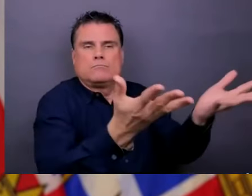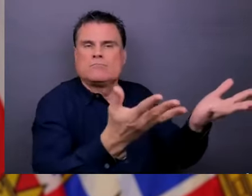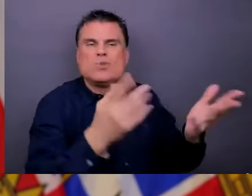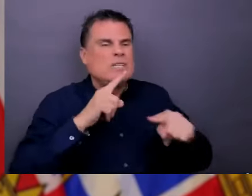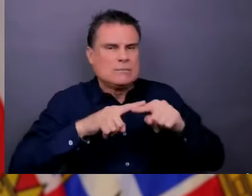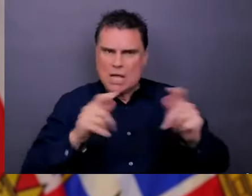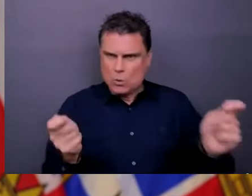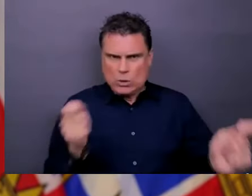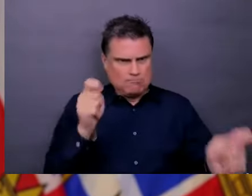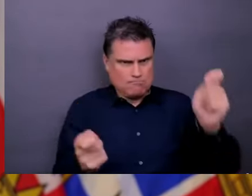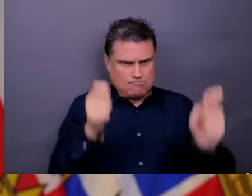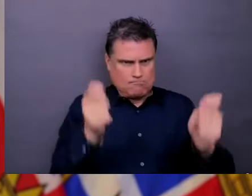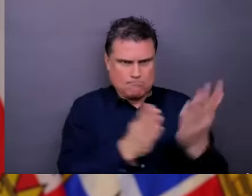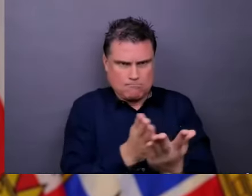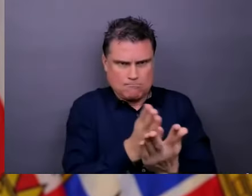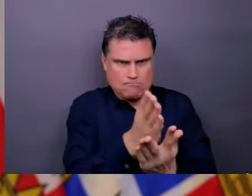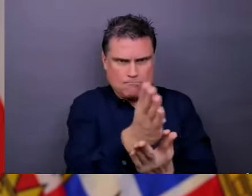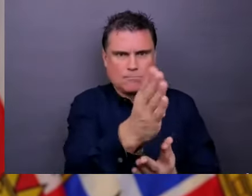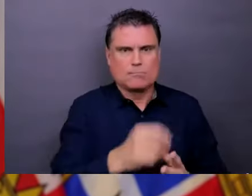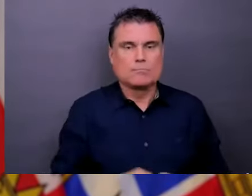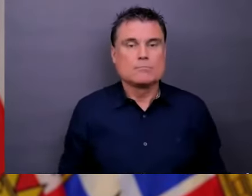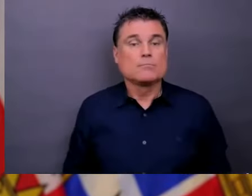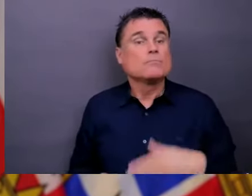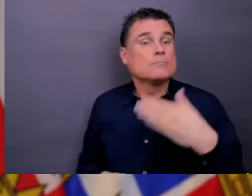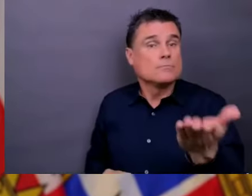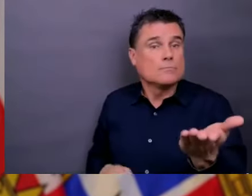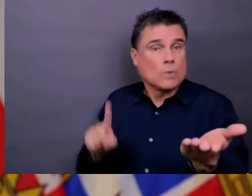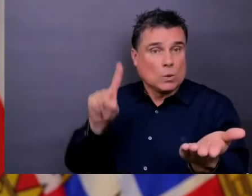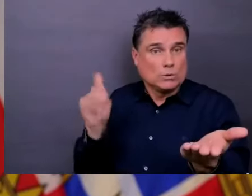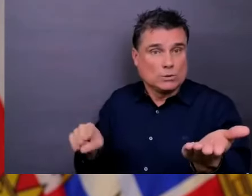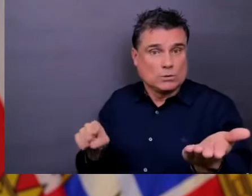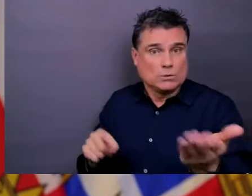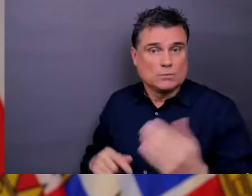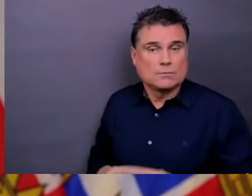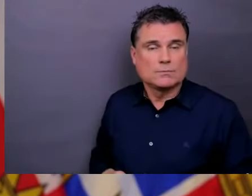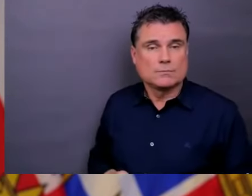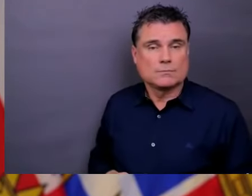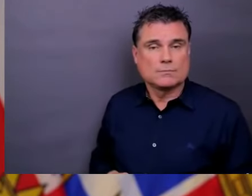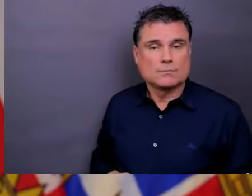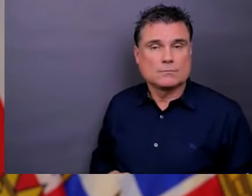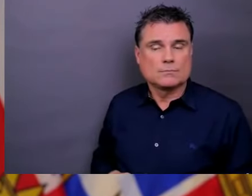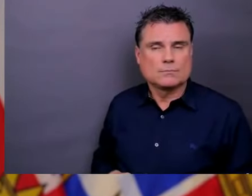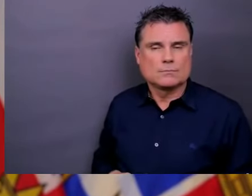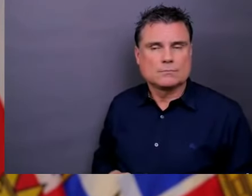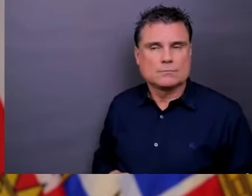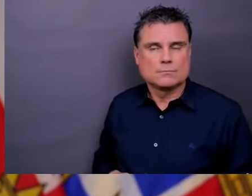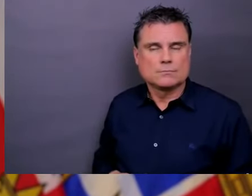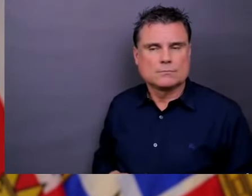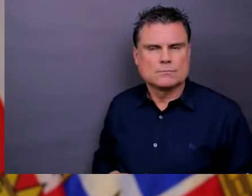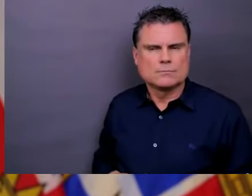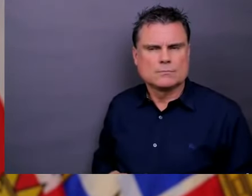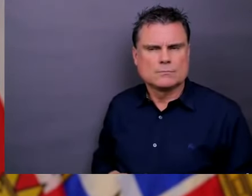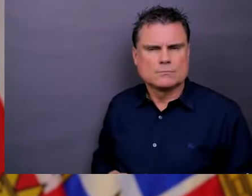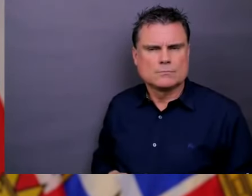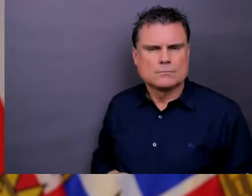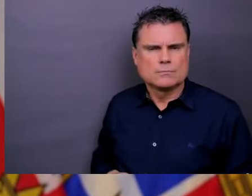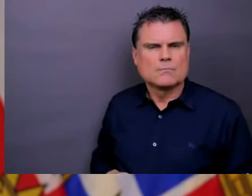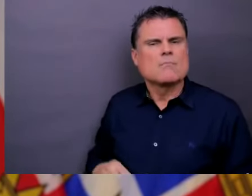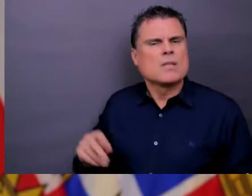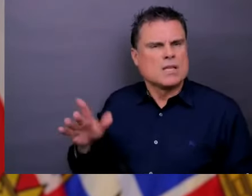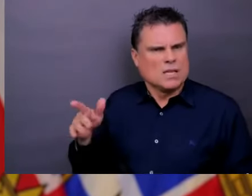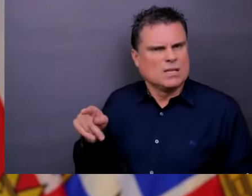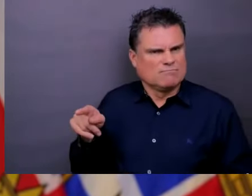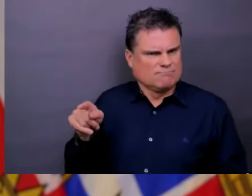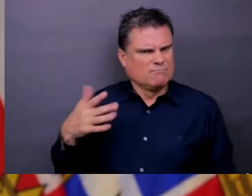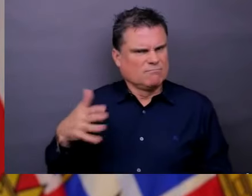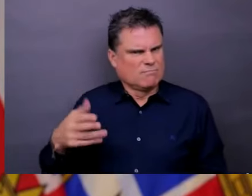both staff and residents, have received the vaccine, how is it even possible that outbreaks are still happening and people